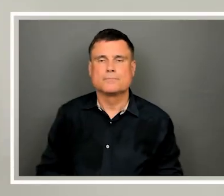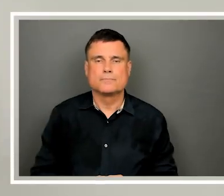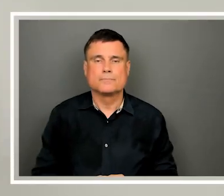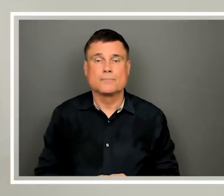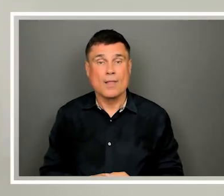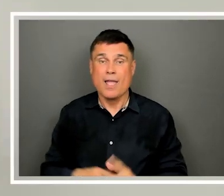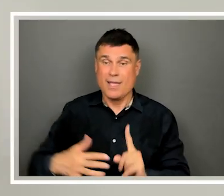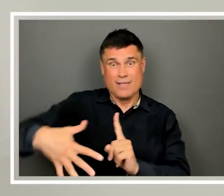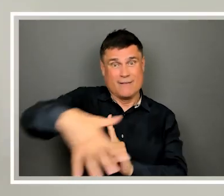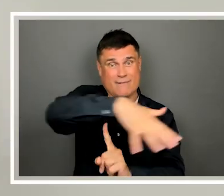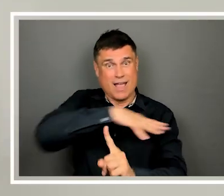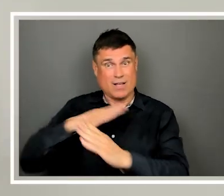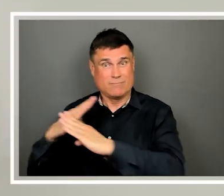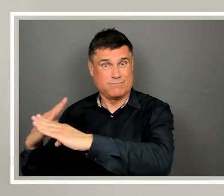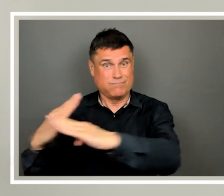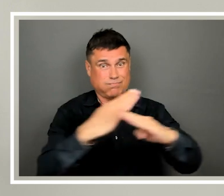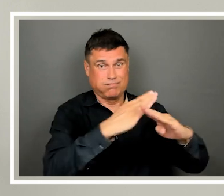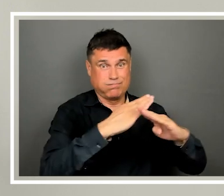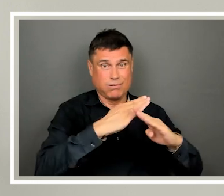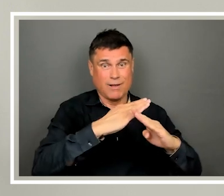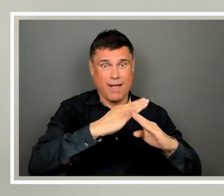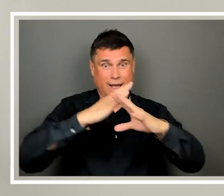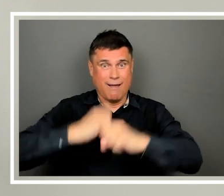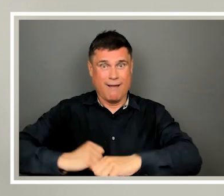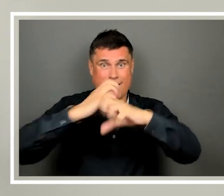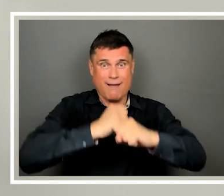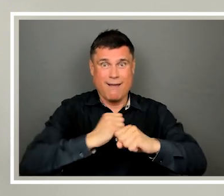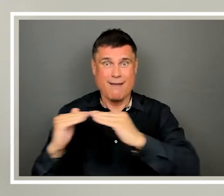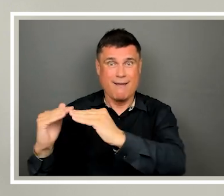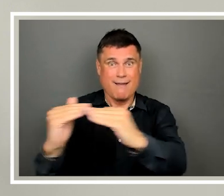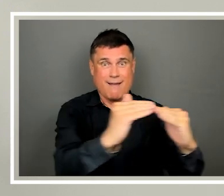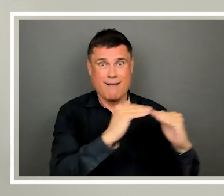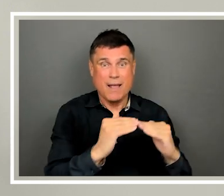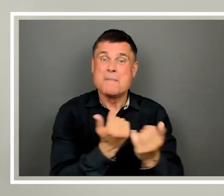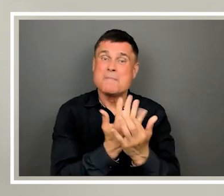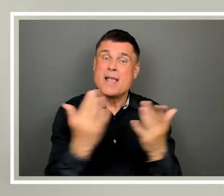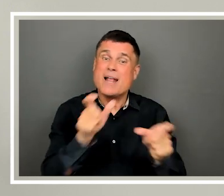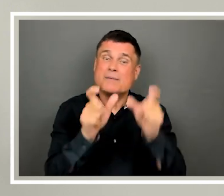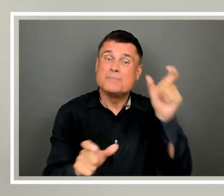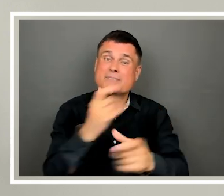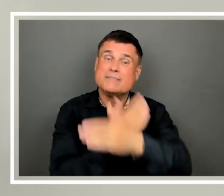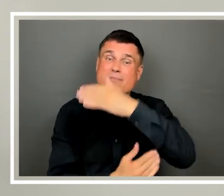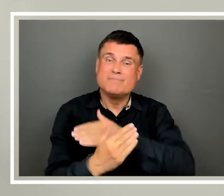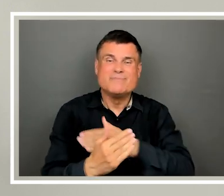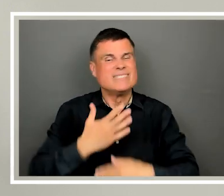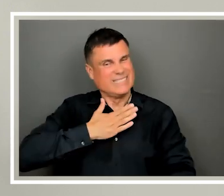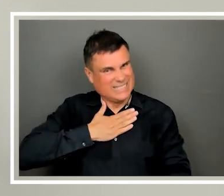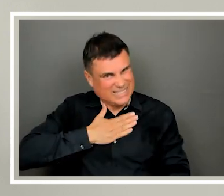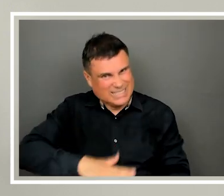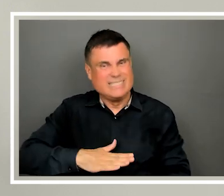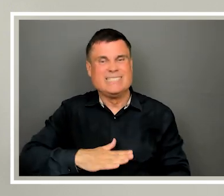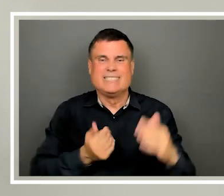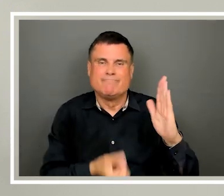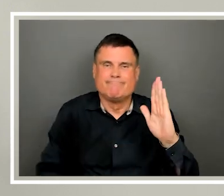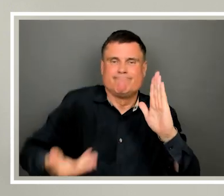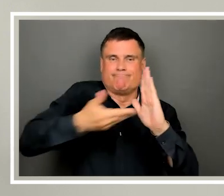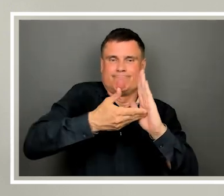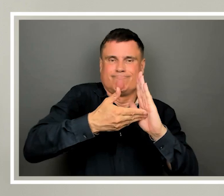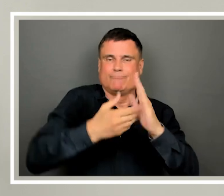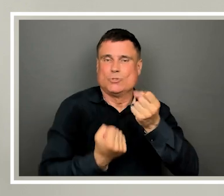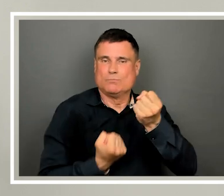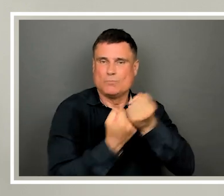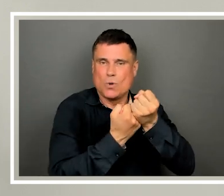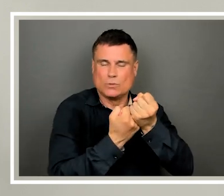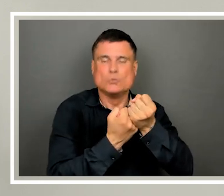if all barriers in the environment are removed, many persons with disabilities still require support and assistive